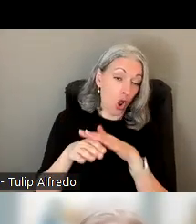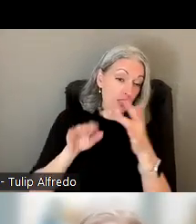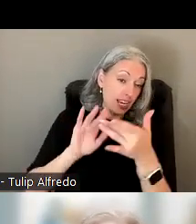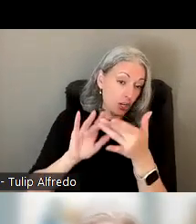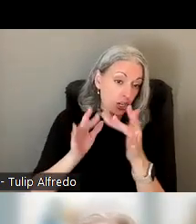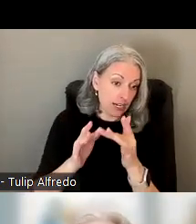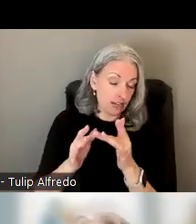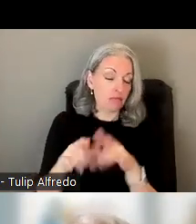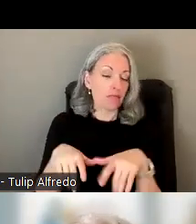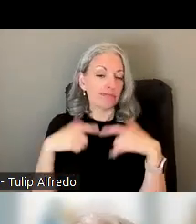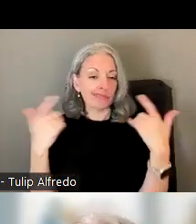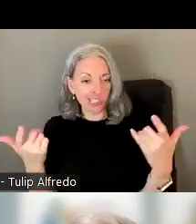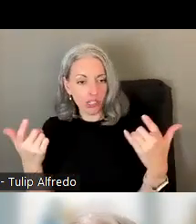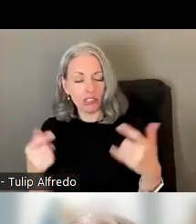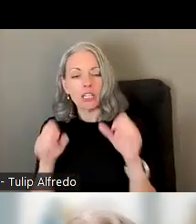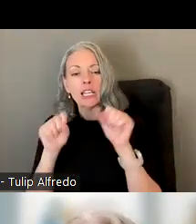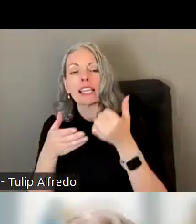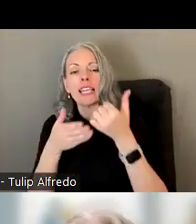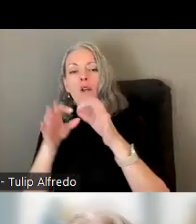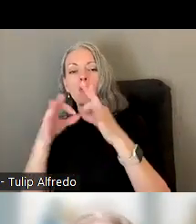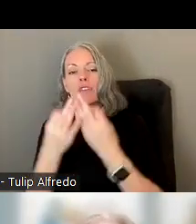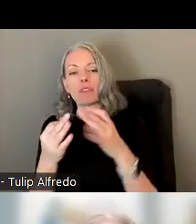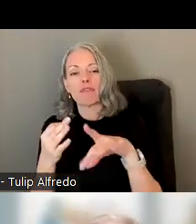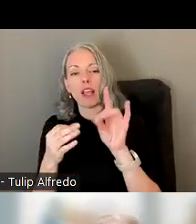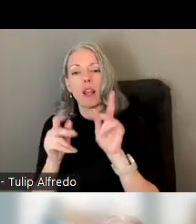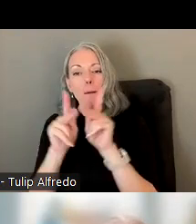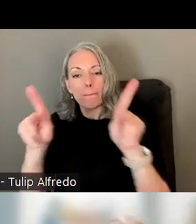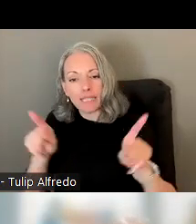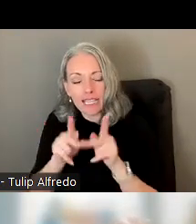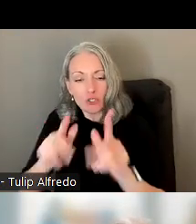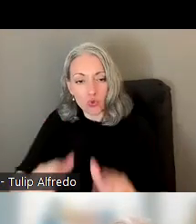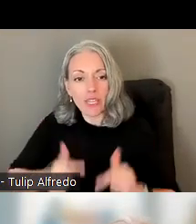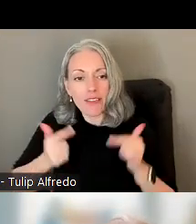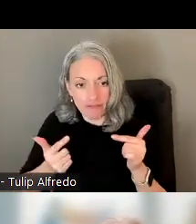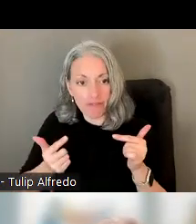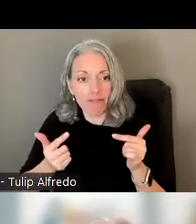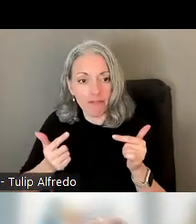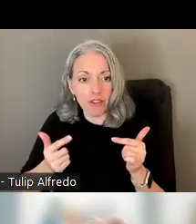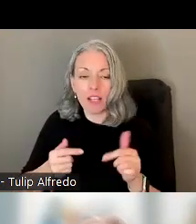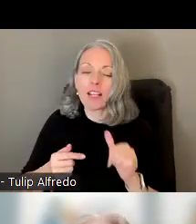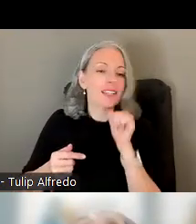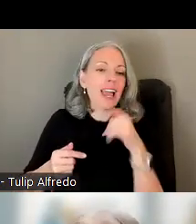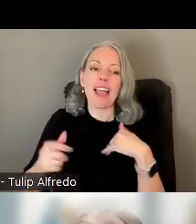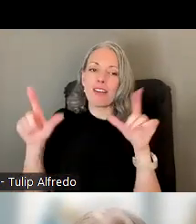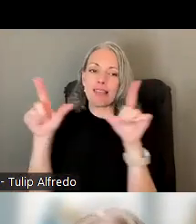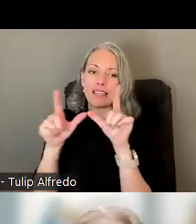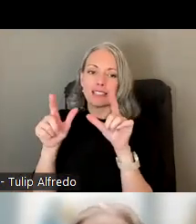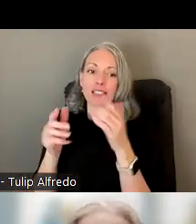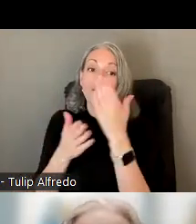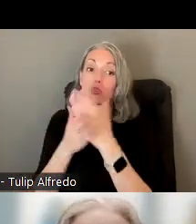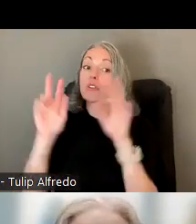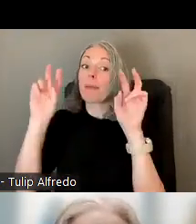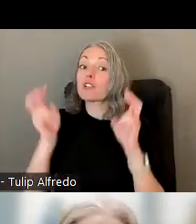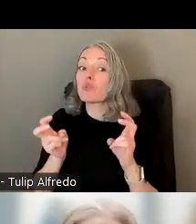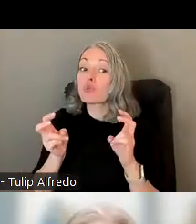big presence, can help families find facilities. They are currently unlicensed, and there are some issues with some of